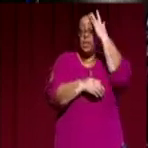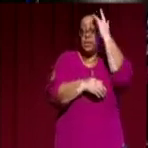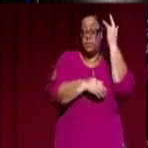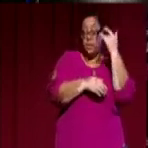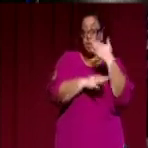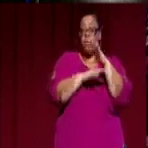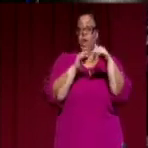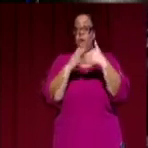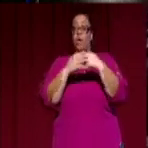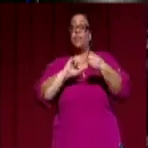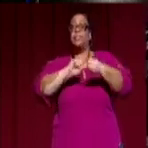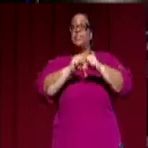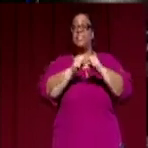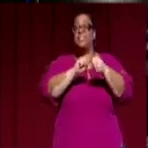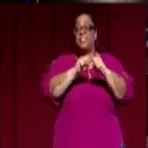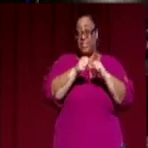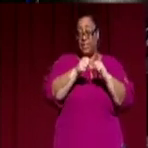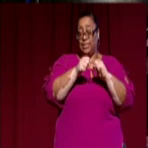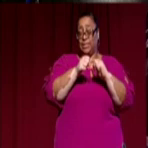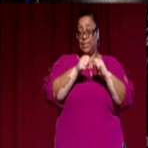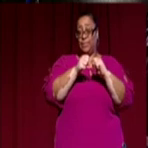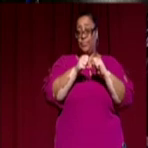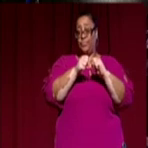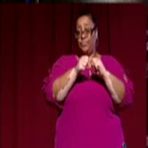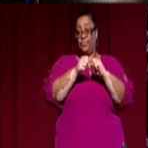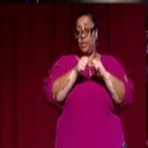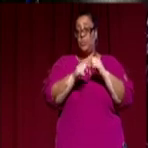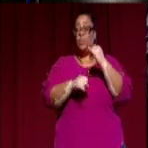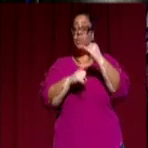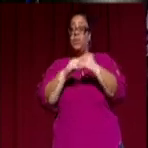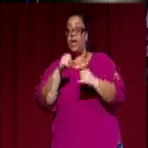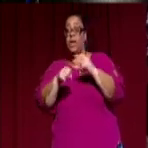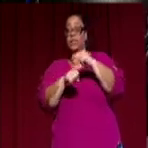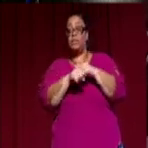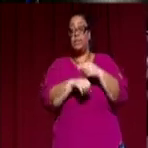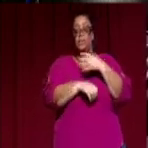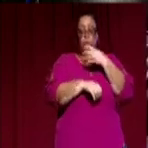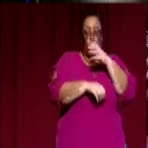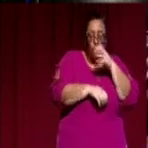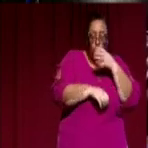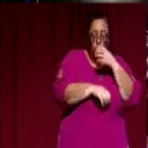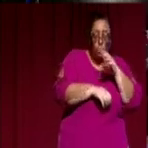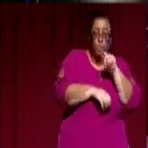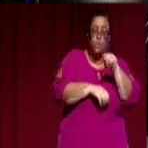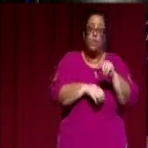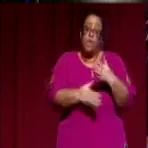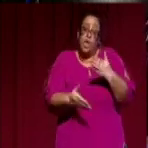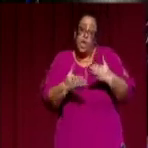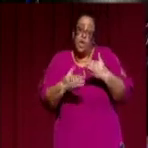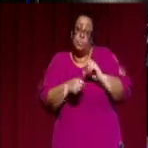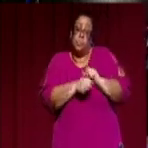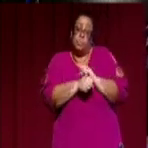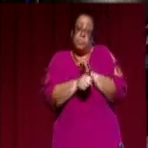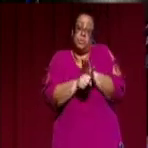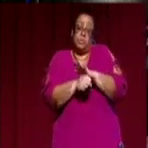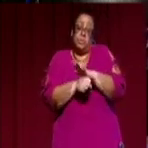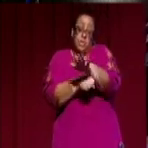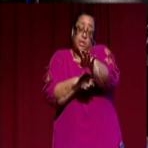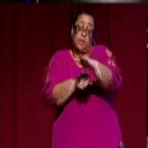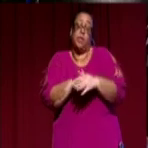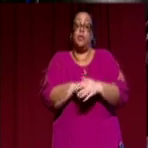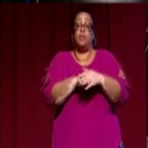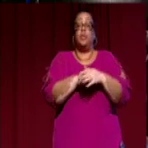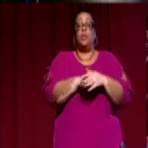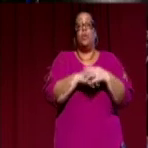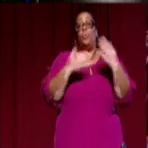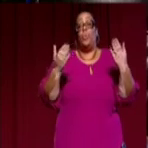the statistics. Let's just forget about who's the last time somebody coughed on you and you might be sick. We're here tonight